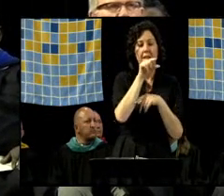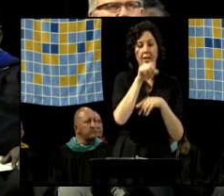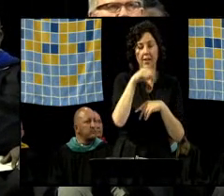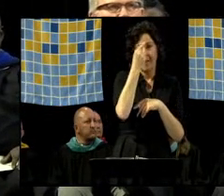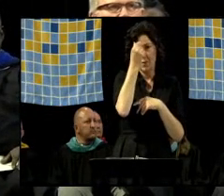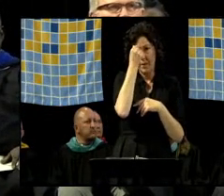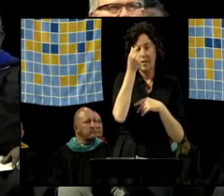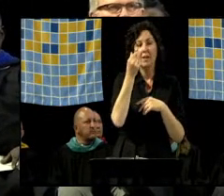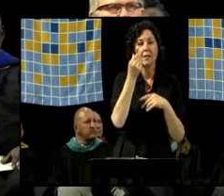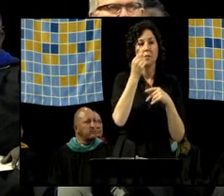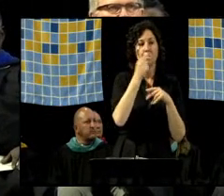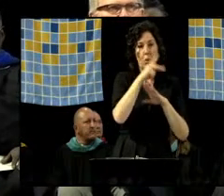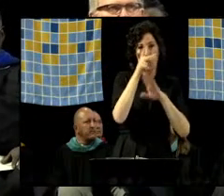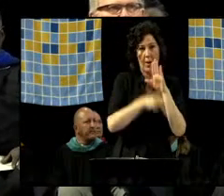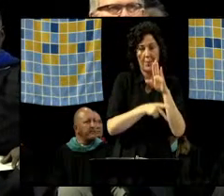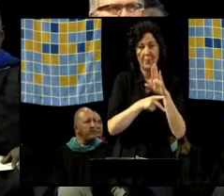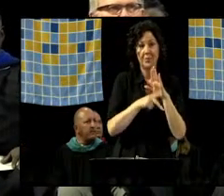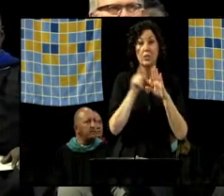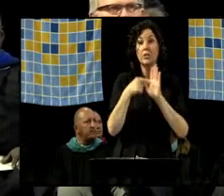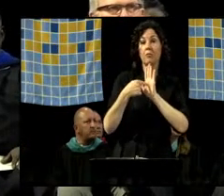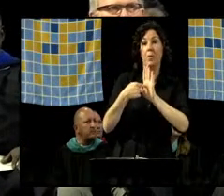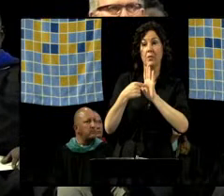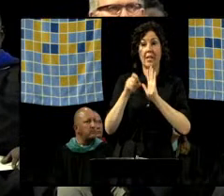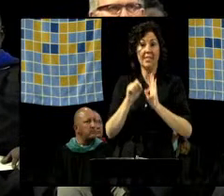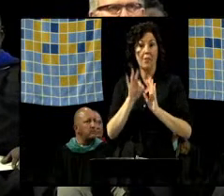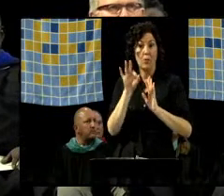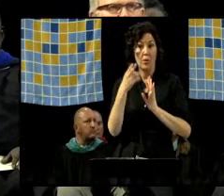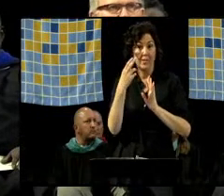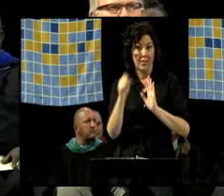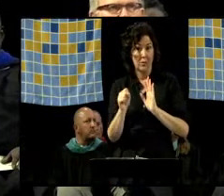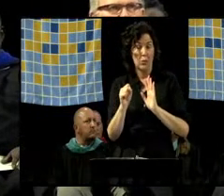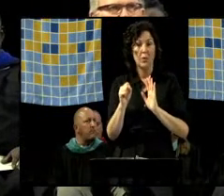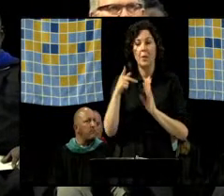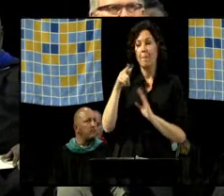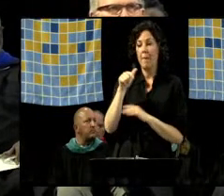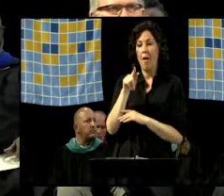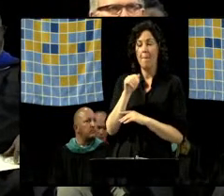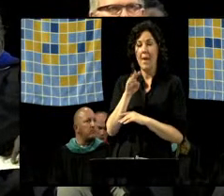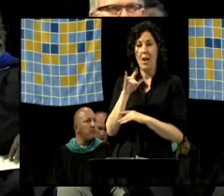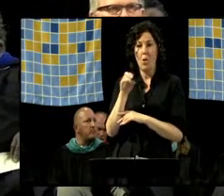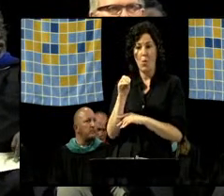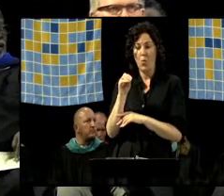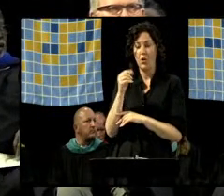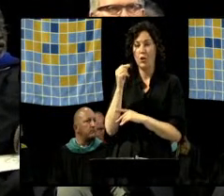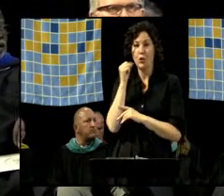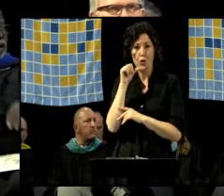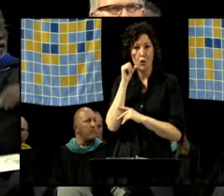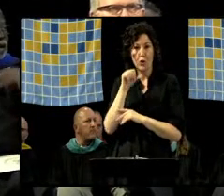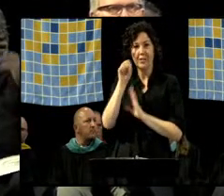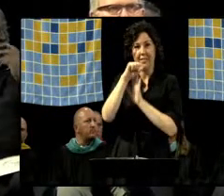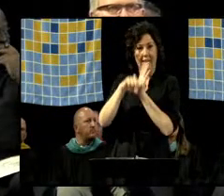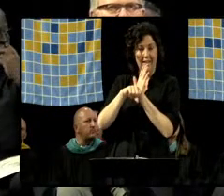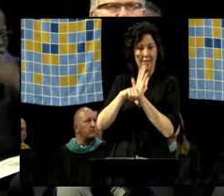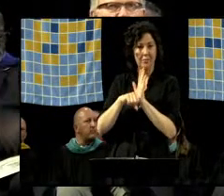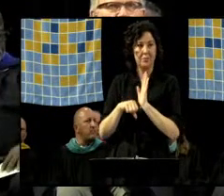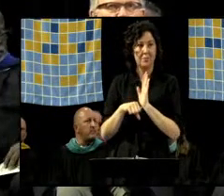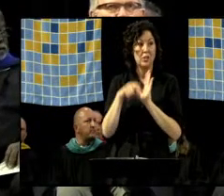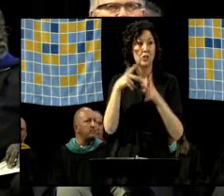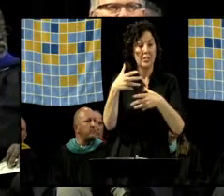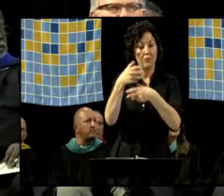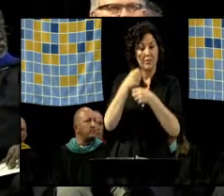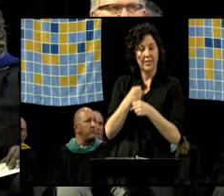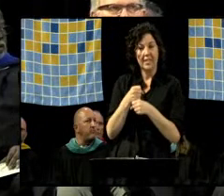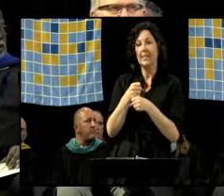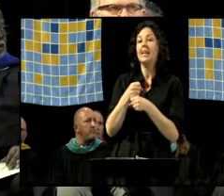also represented South Florence as a delegate to Palmetto Girl State. Amelia is the recipient of the South Florence High